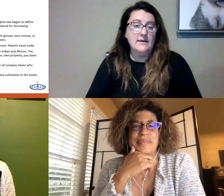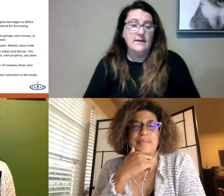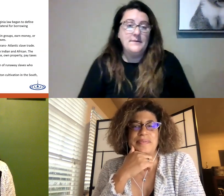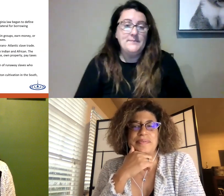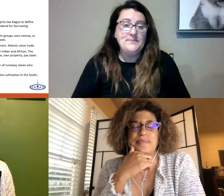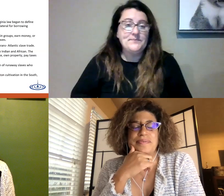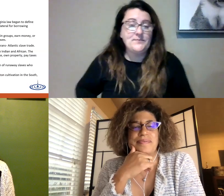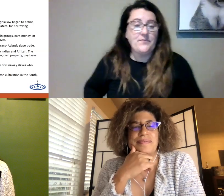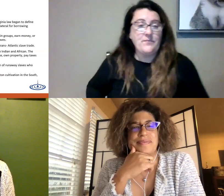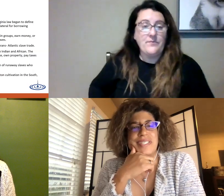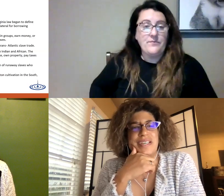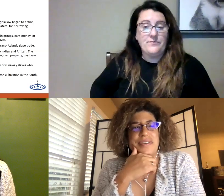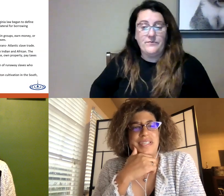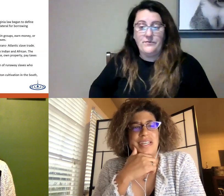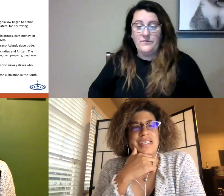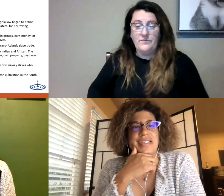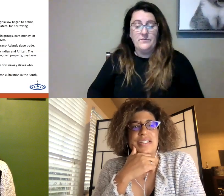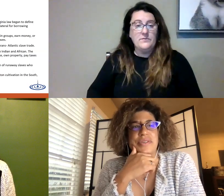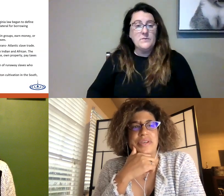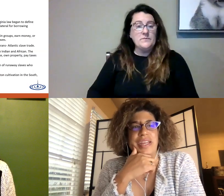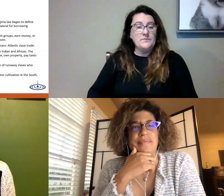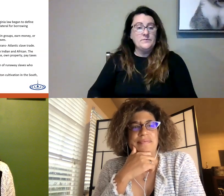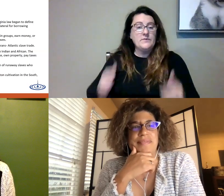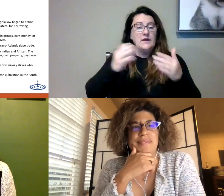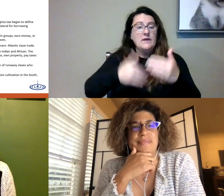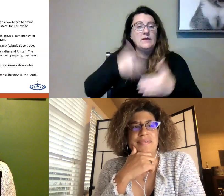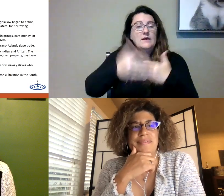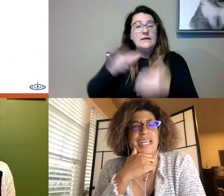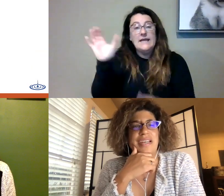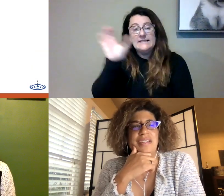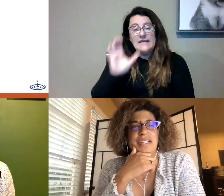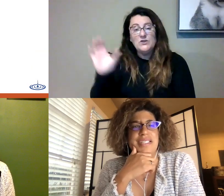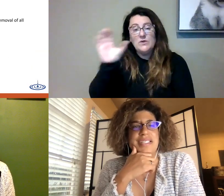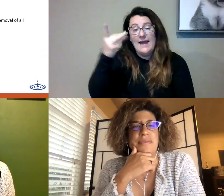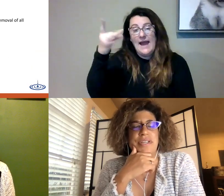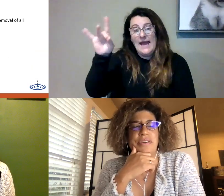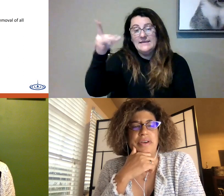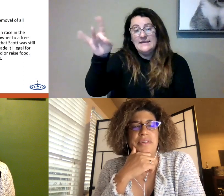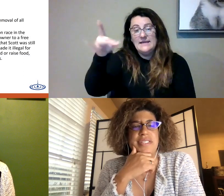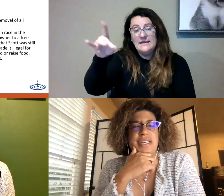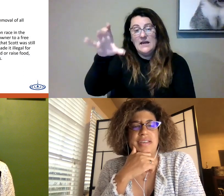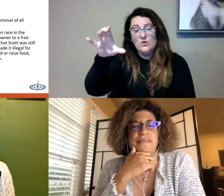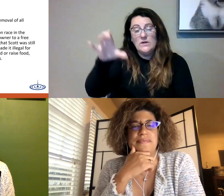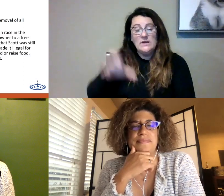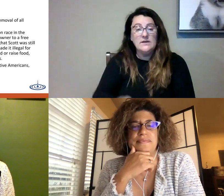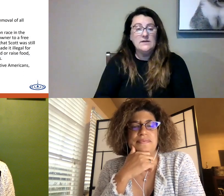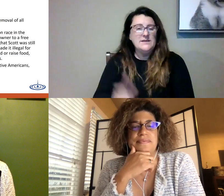right. Let's go to the next century. Take a look and see what you're